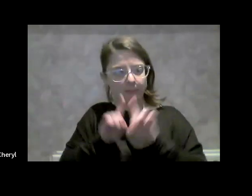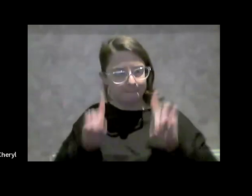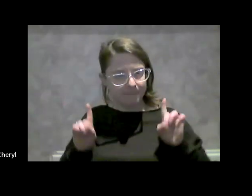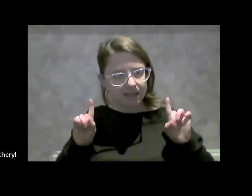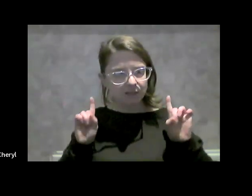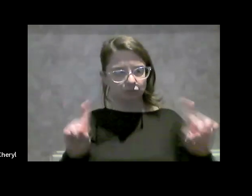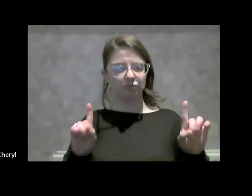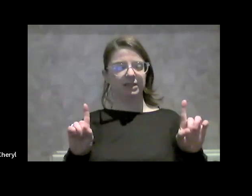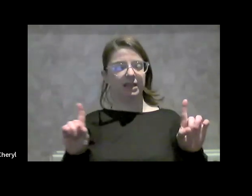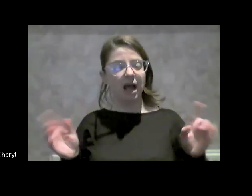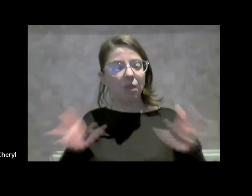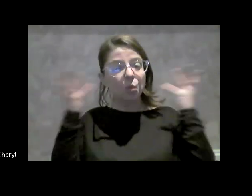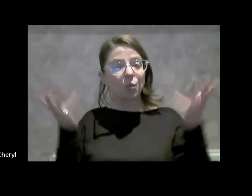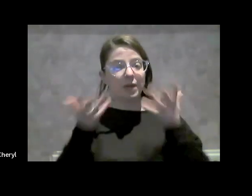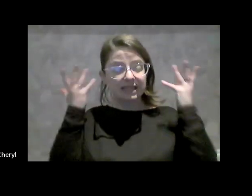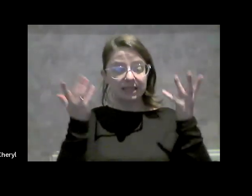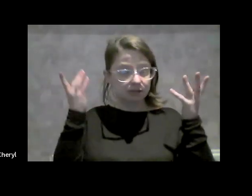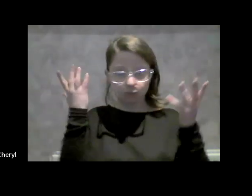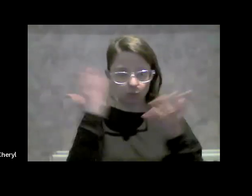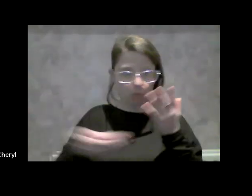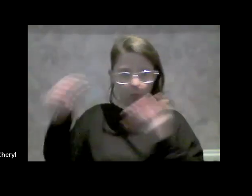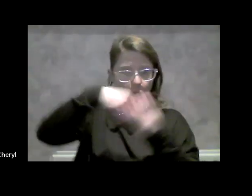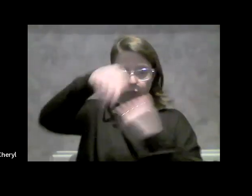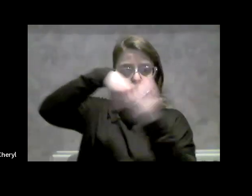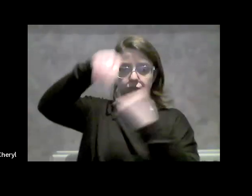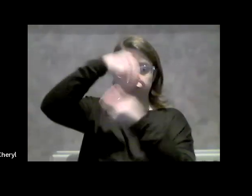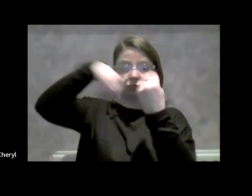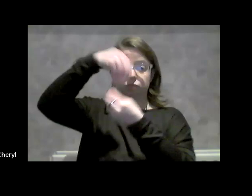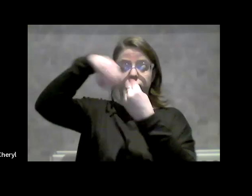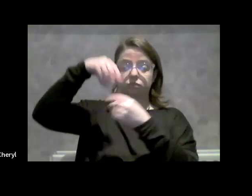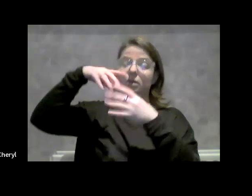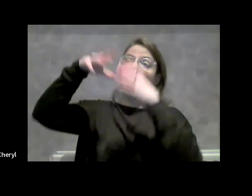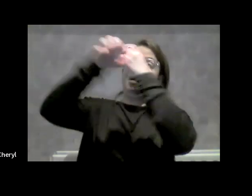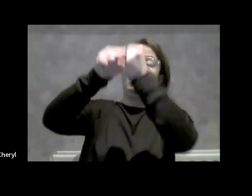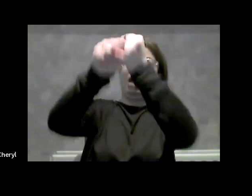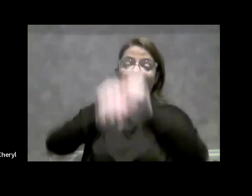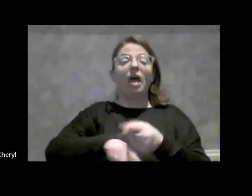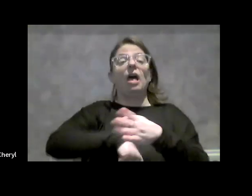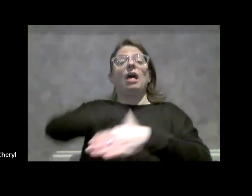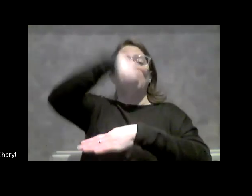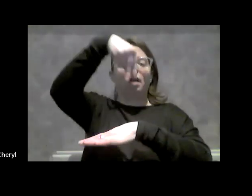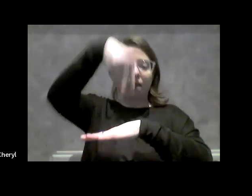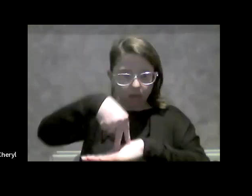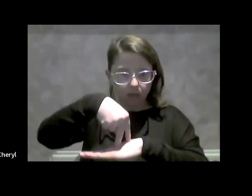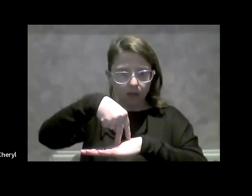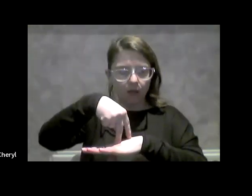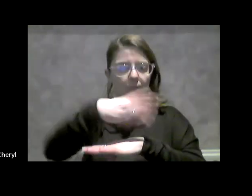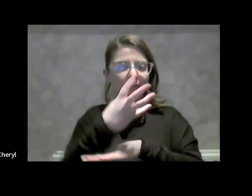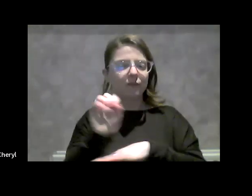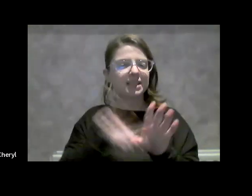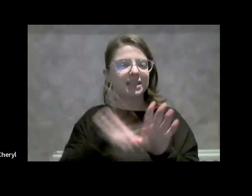and the wind lifted the poor kid off the ground. I held on tight, landed. About 40 years